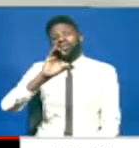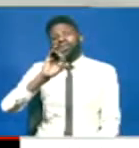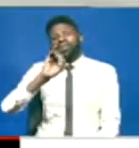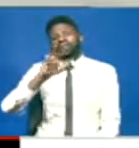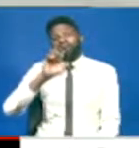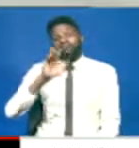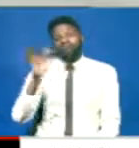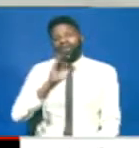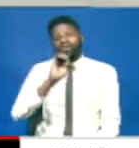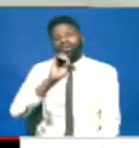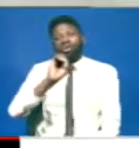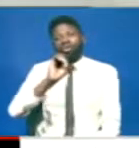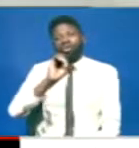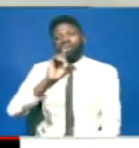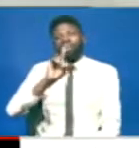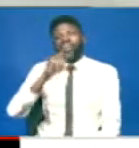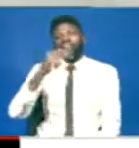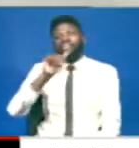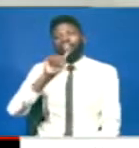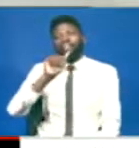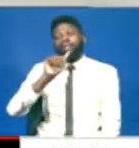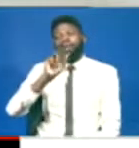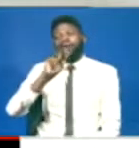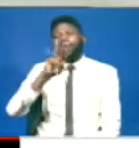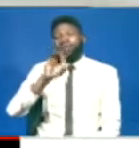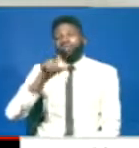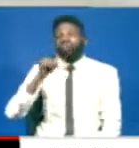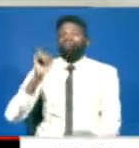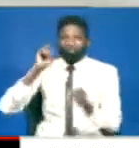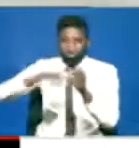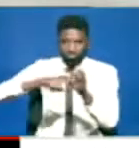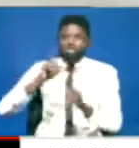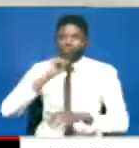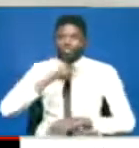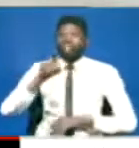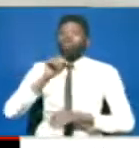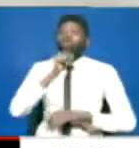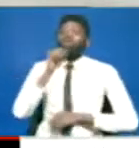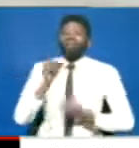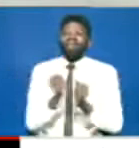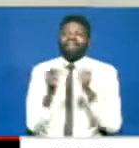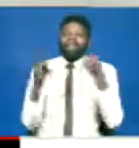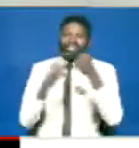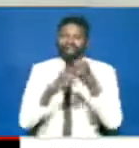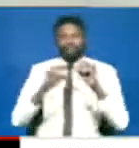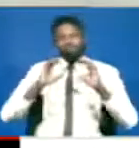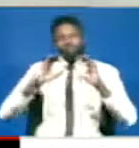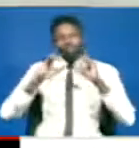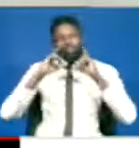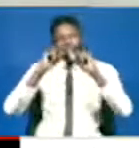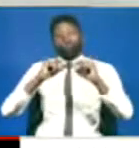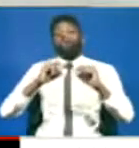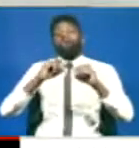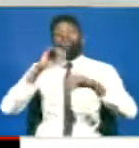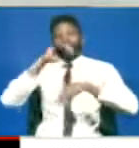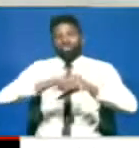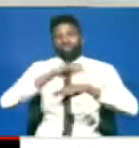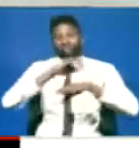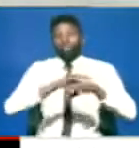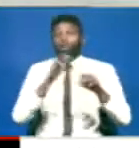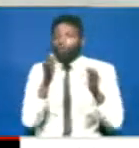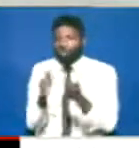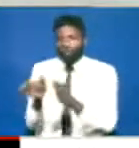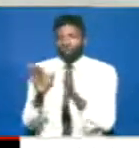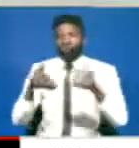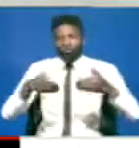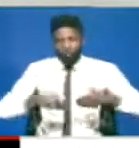included in the Kenyan team. She's only 19, and the coach says it is a good opportunity for young blood and